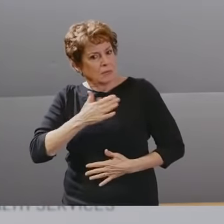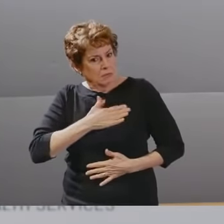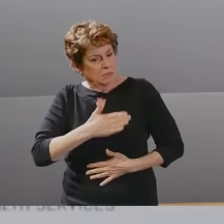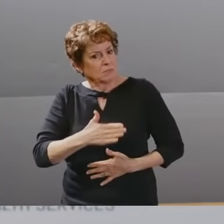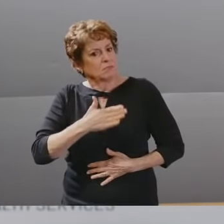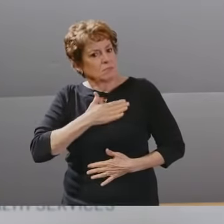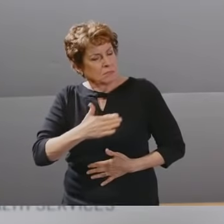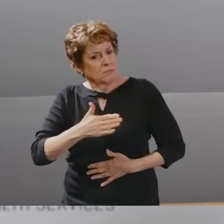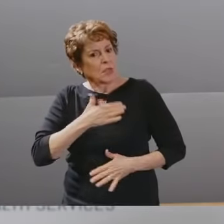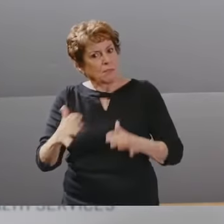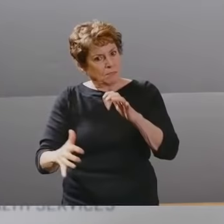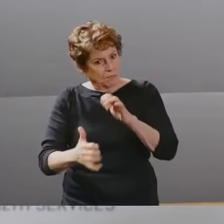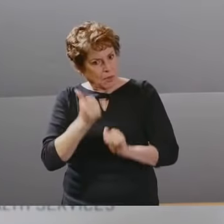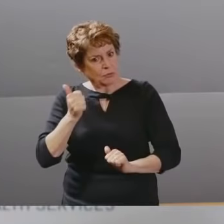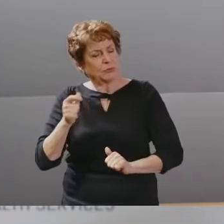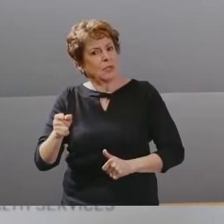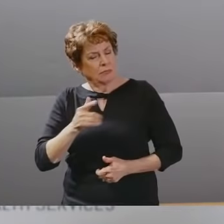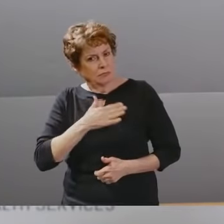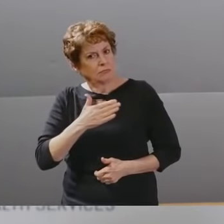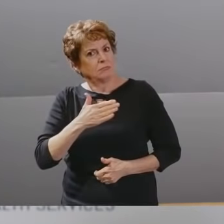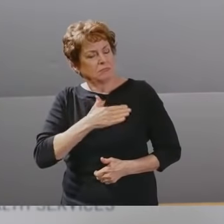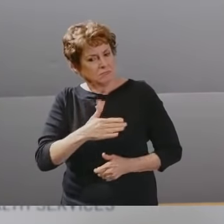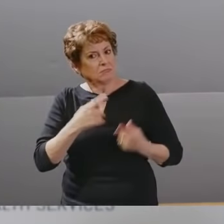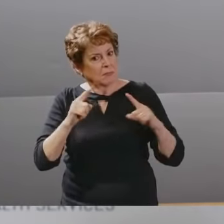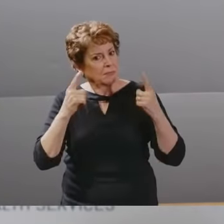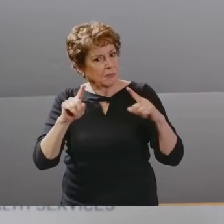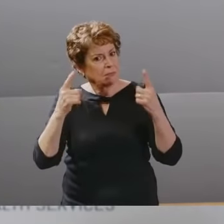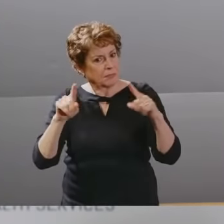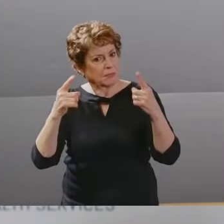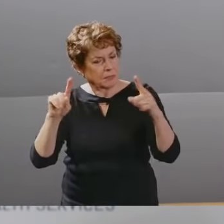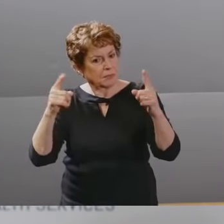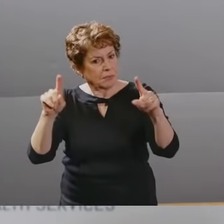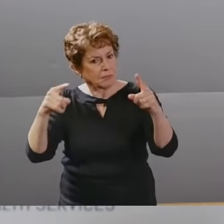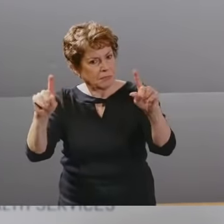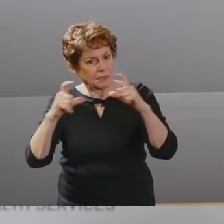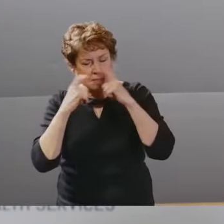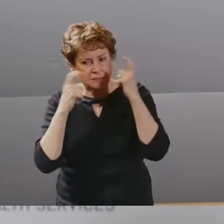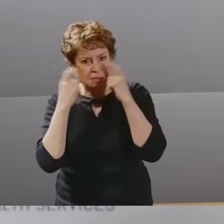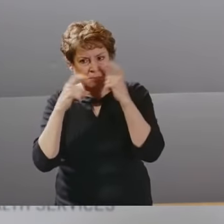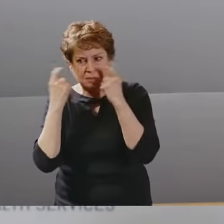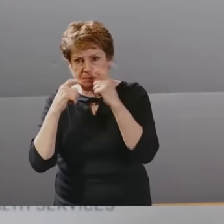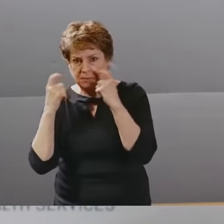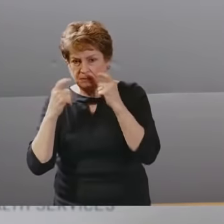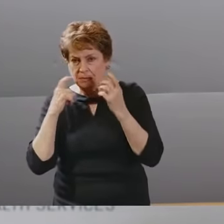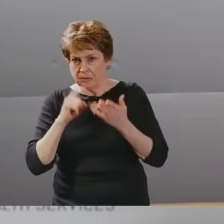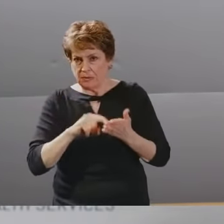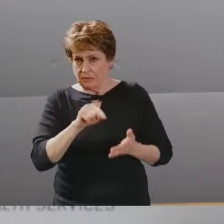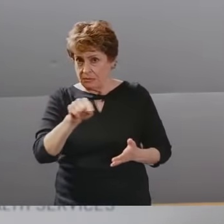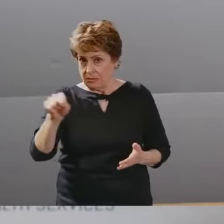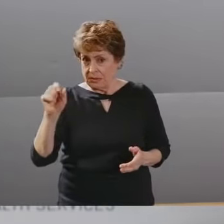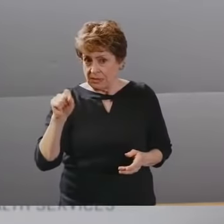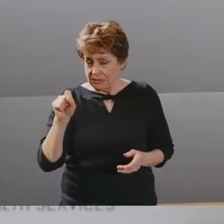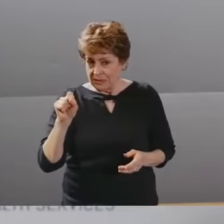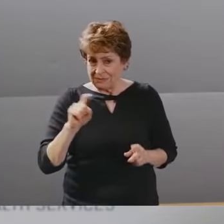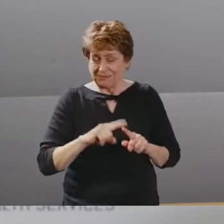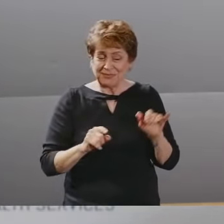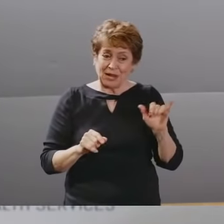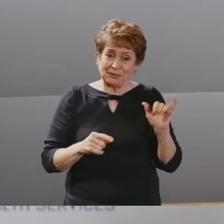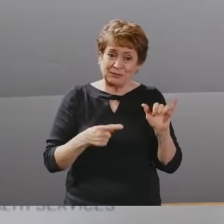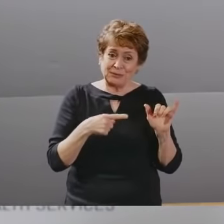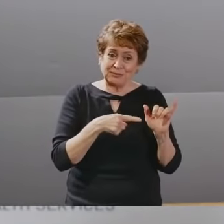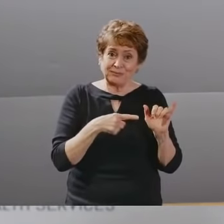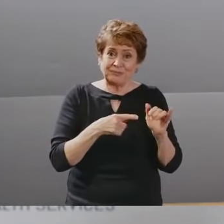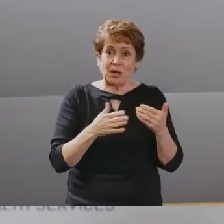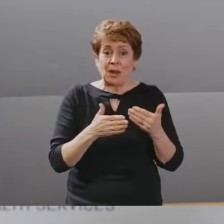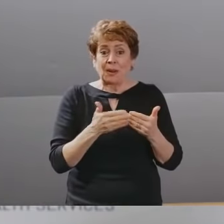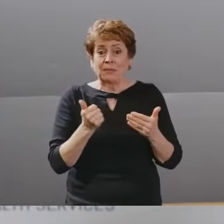Arizonans wearing a mask. In addition, it's nearly impossible to participate in our economy anywhere without